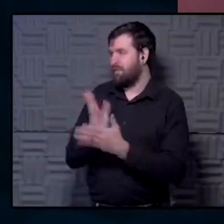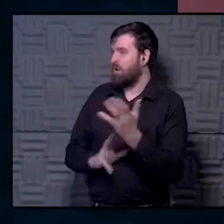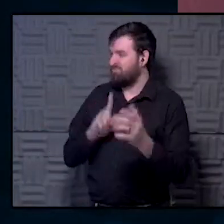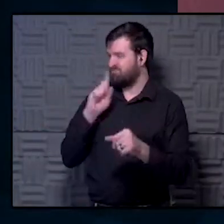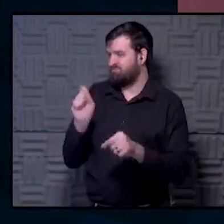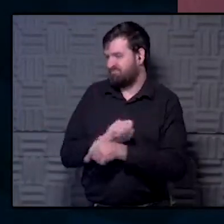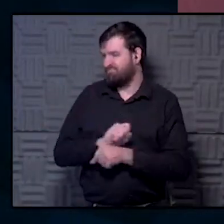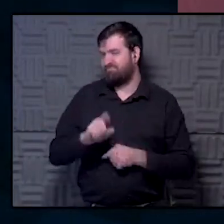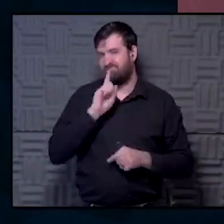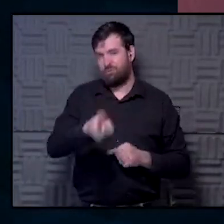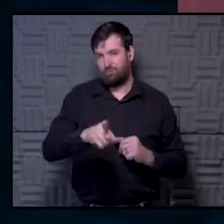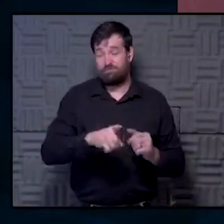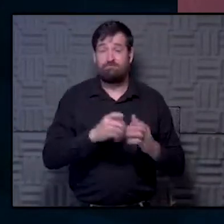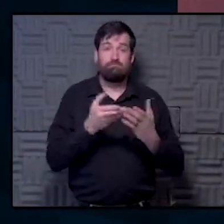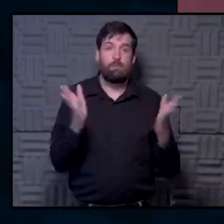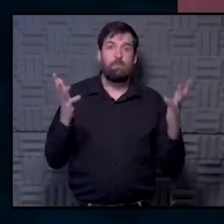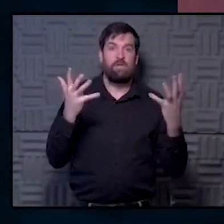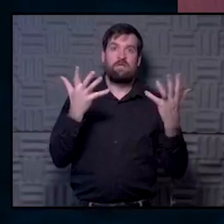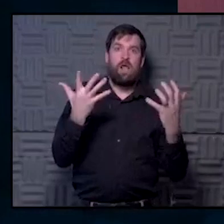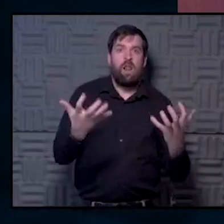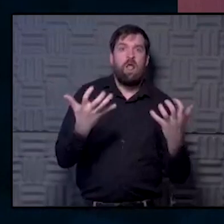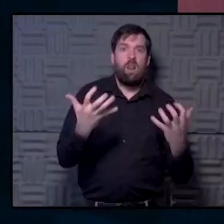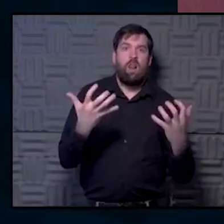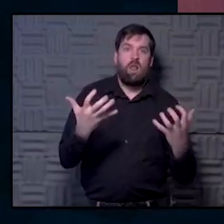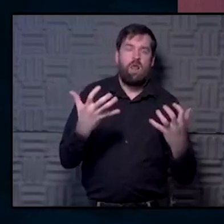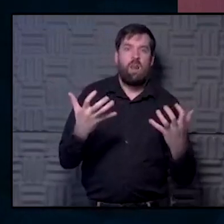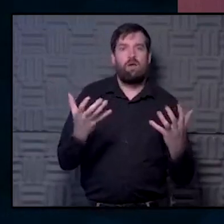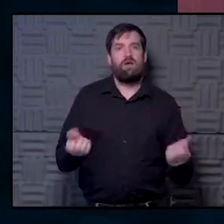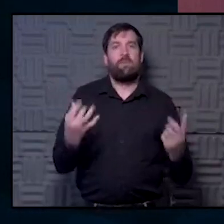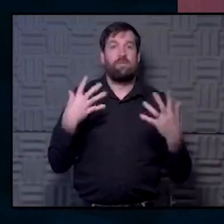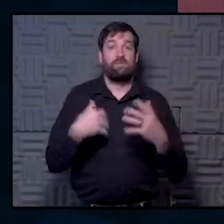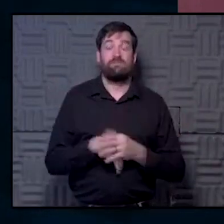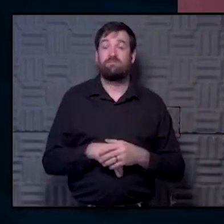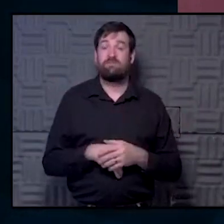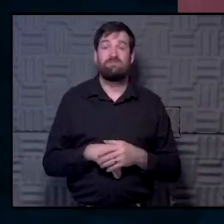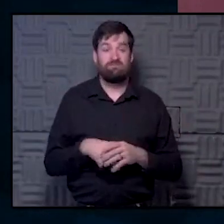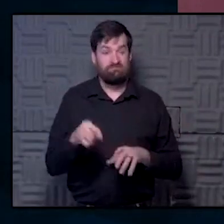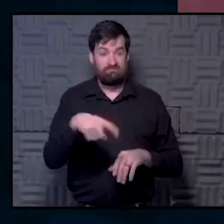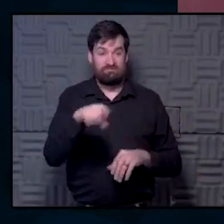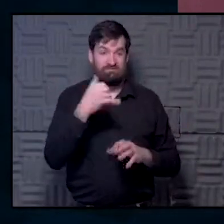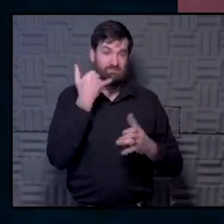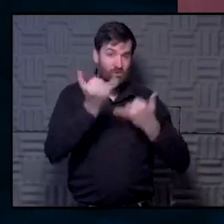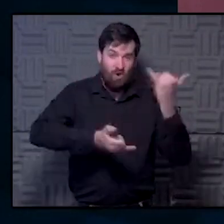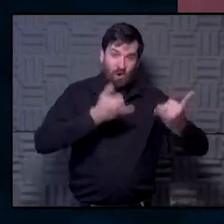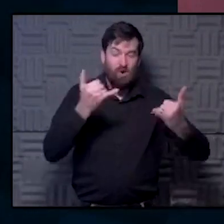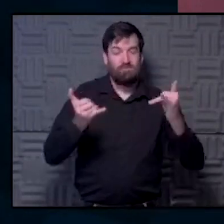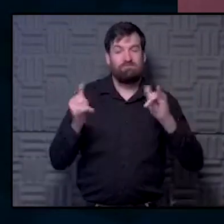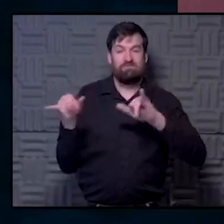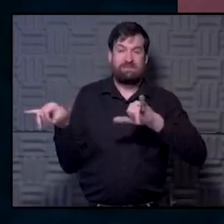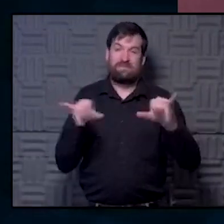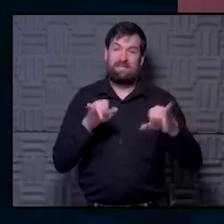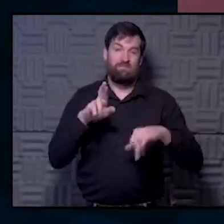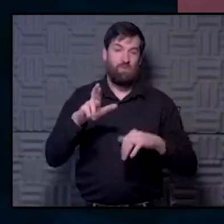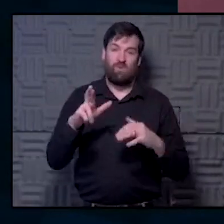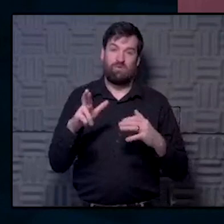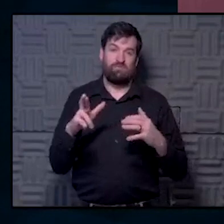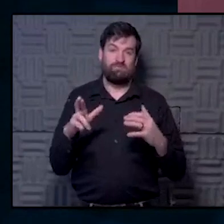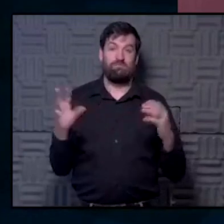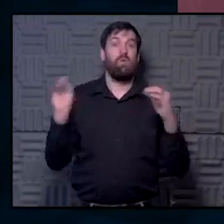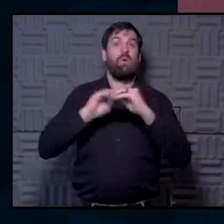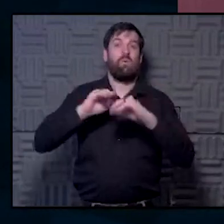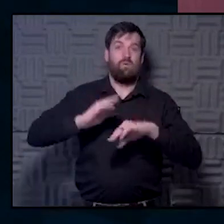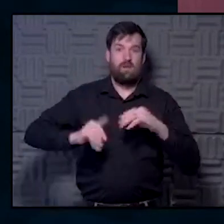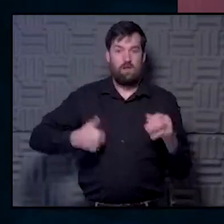true. The public is clamoring for it. The number of calls I think that you probably get is equal to or greater than the number of calls that we